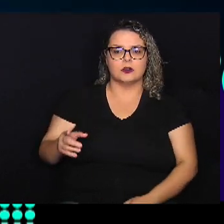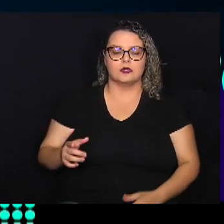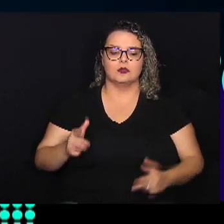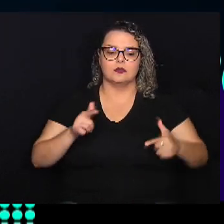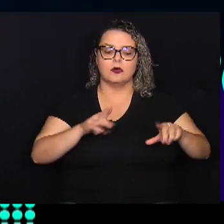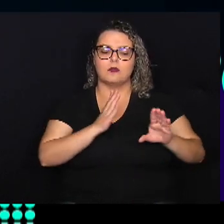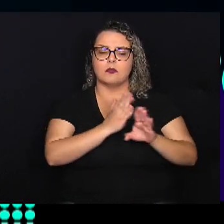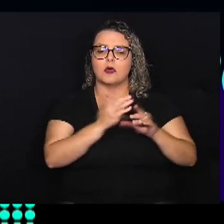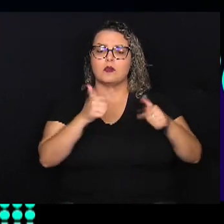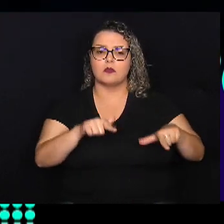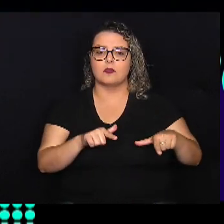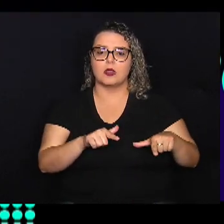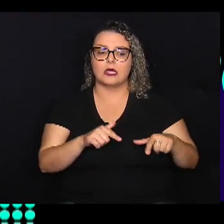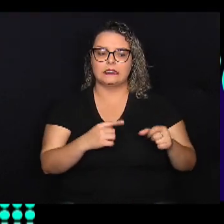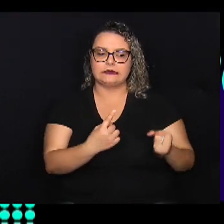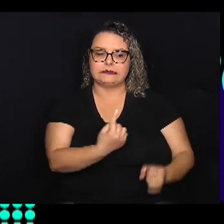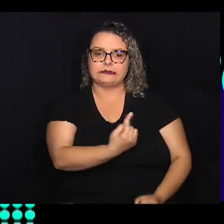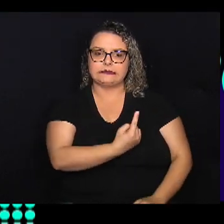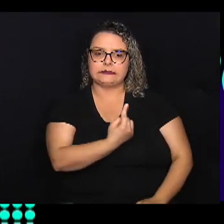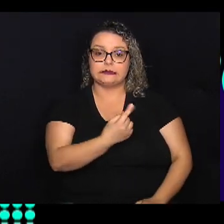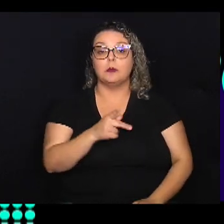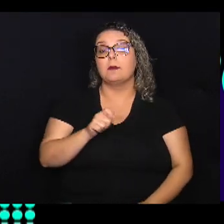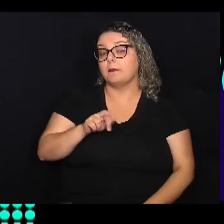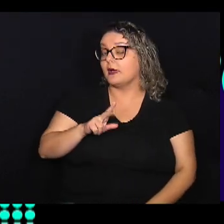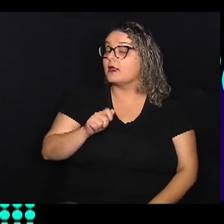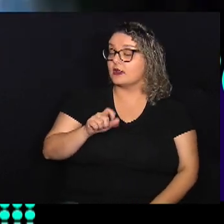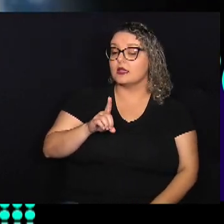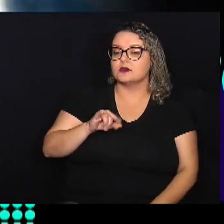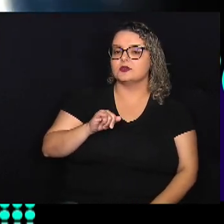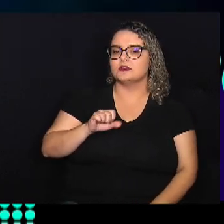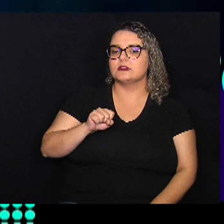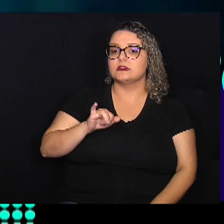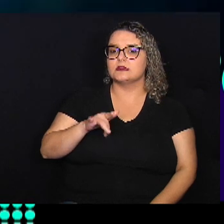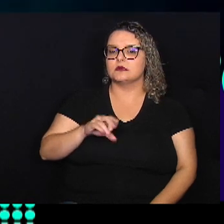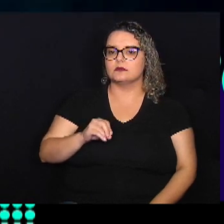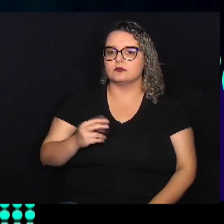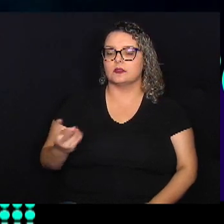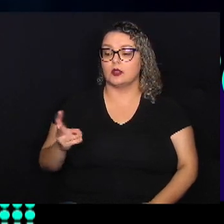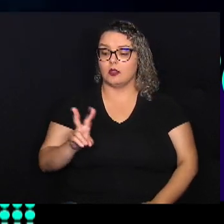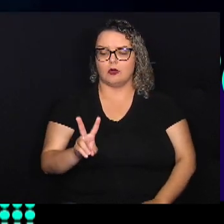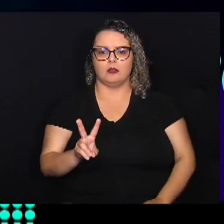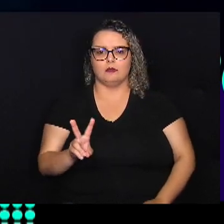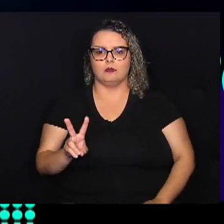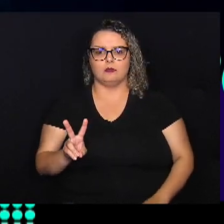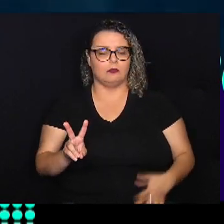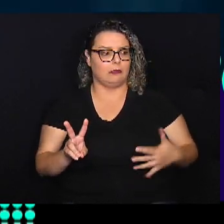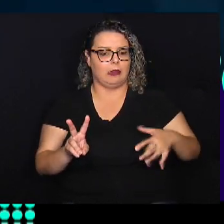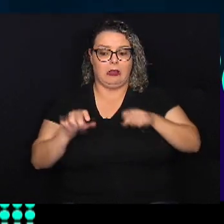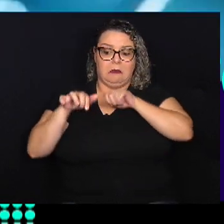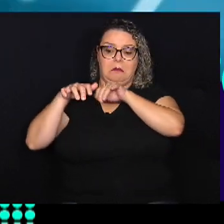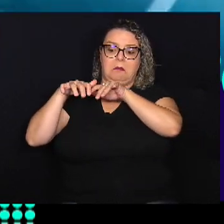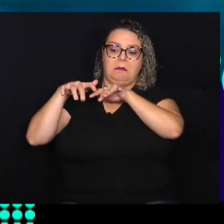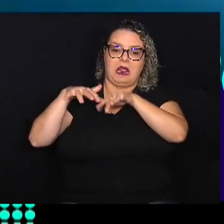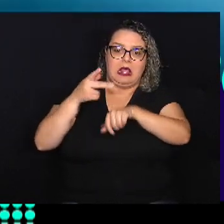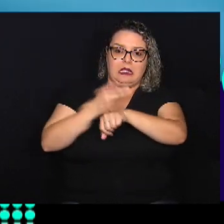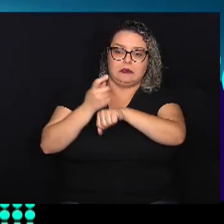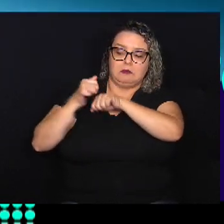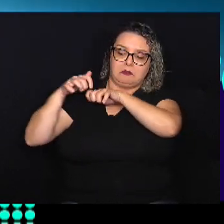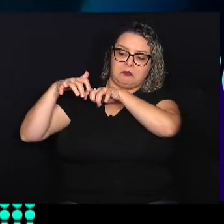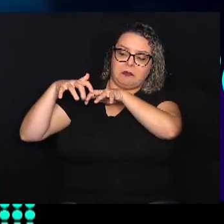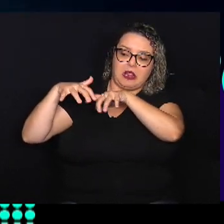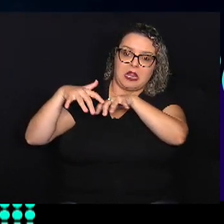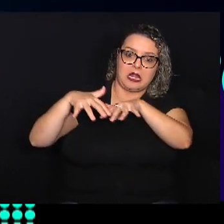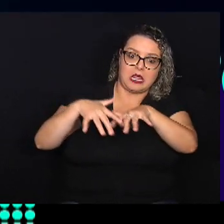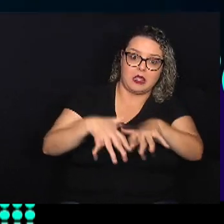isolado. Após momentos de deslumbramento, elas são surpreendidas por um deslizamento de pedras que arrasta